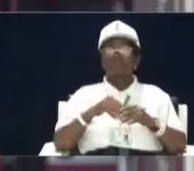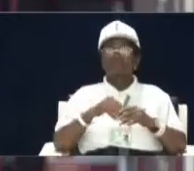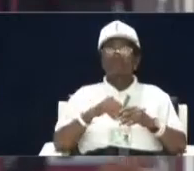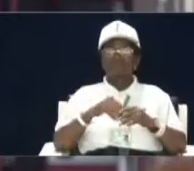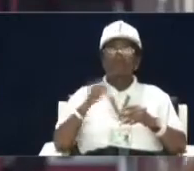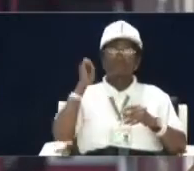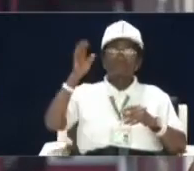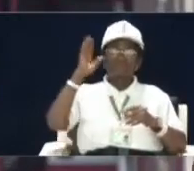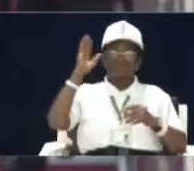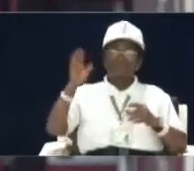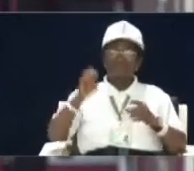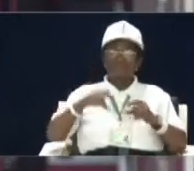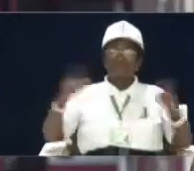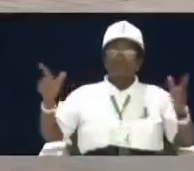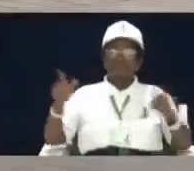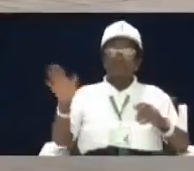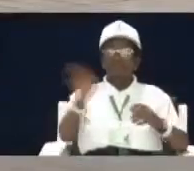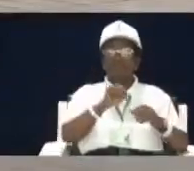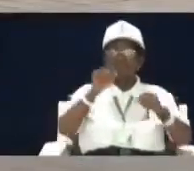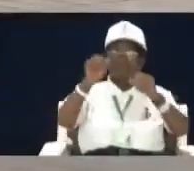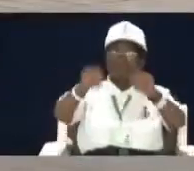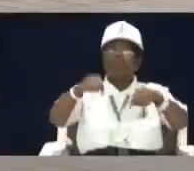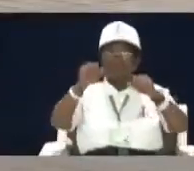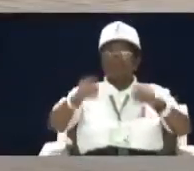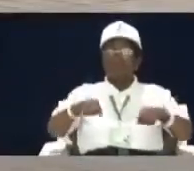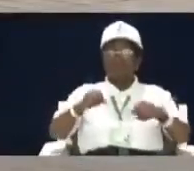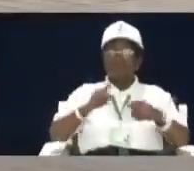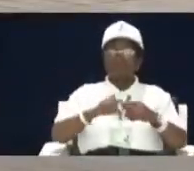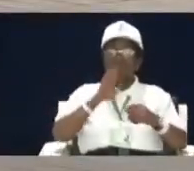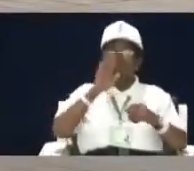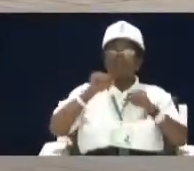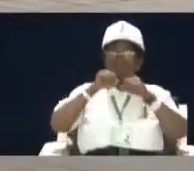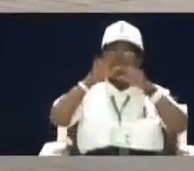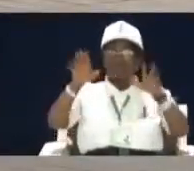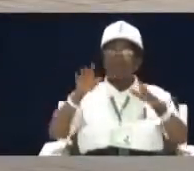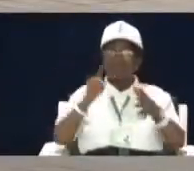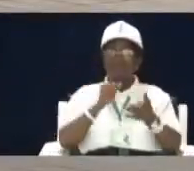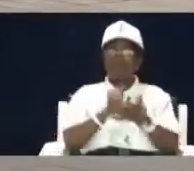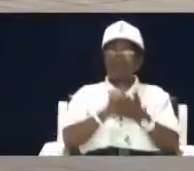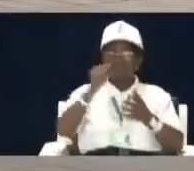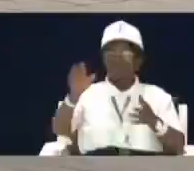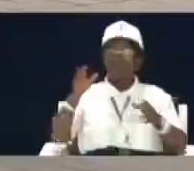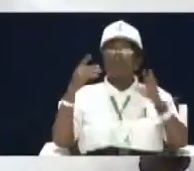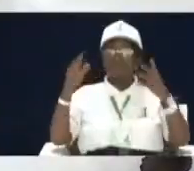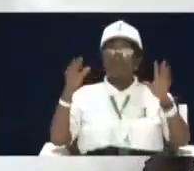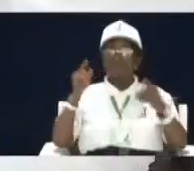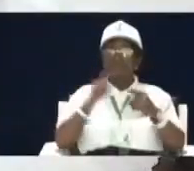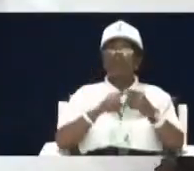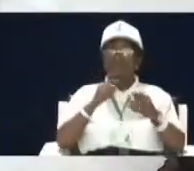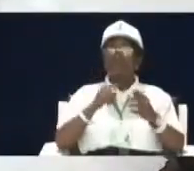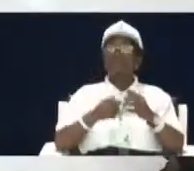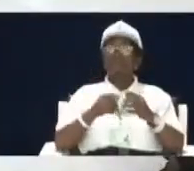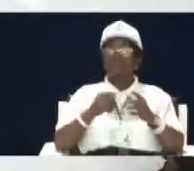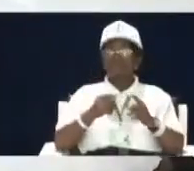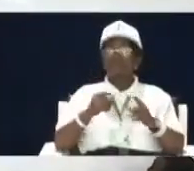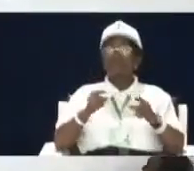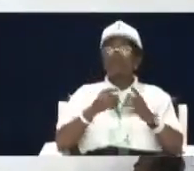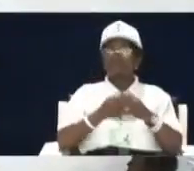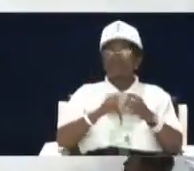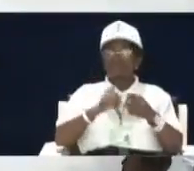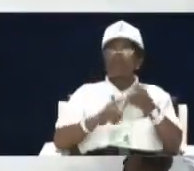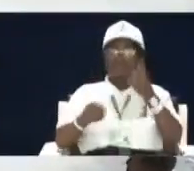there. He will enlarge your capacity to be blessed. So begin to come. 3.